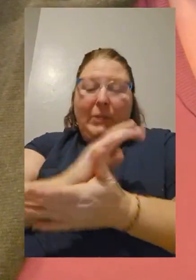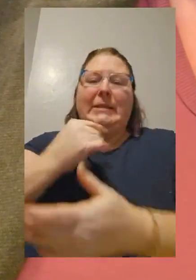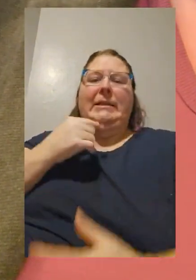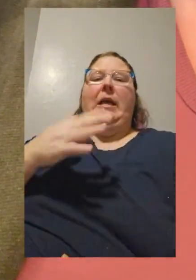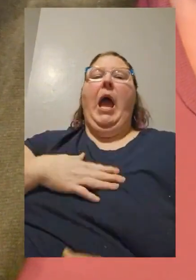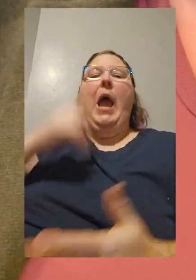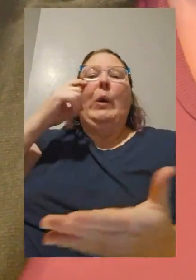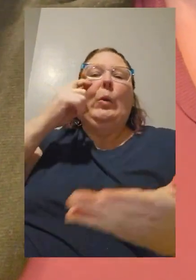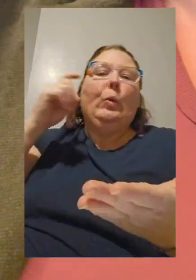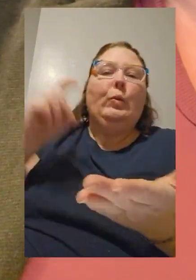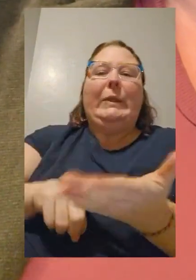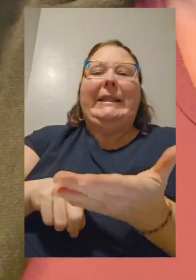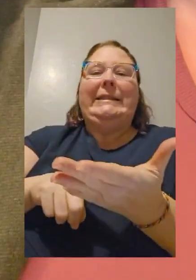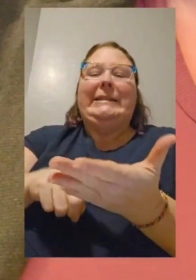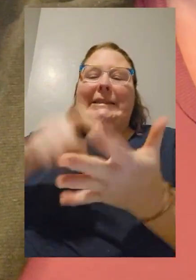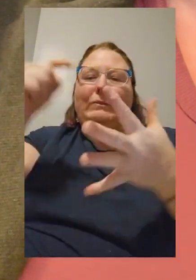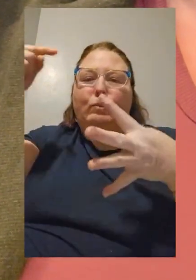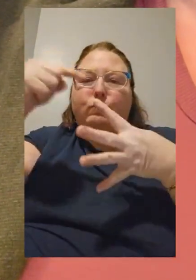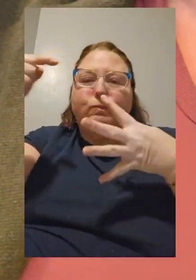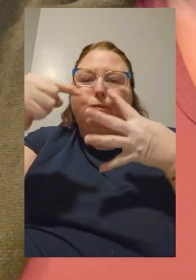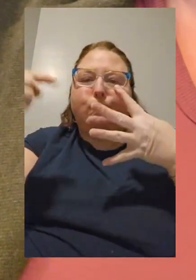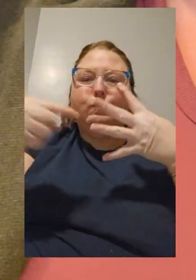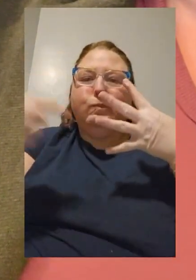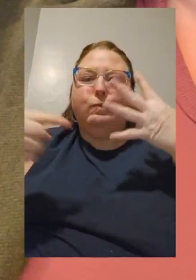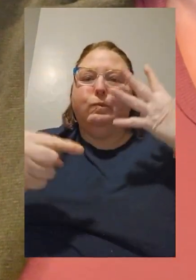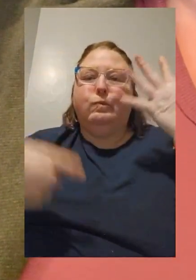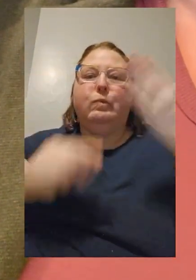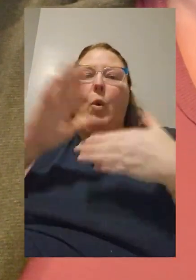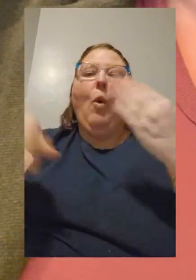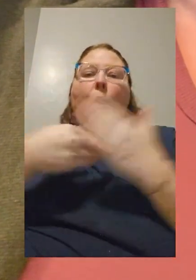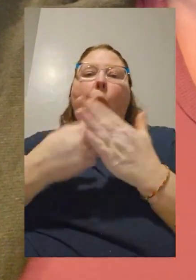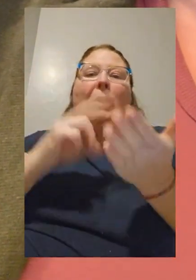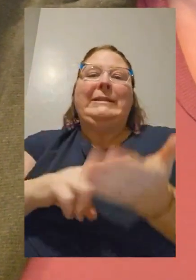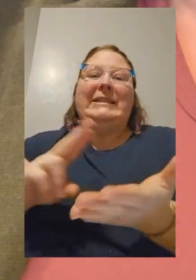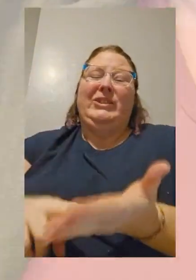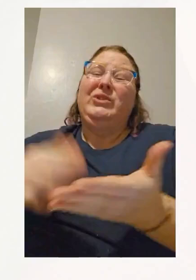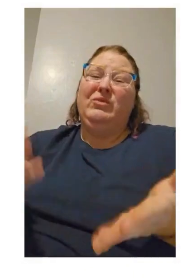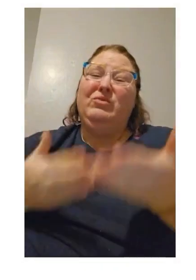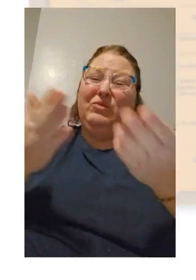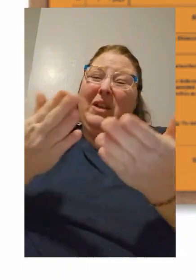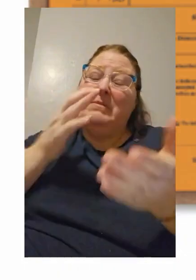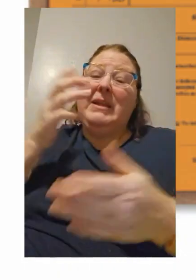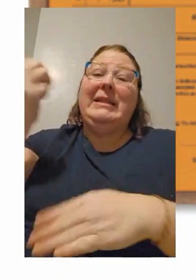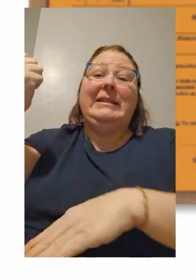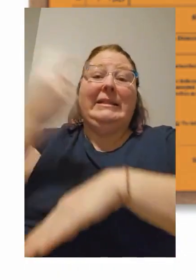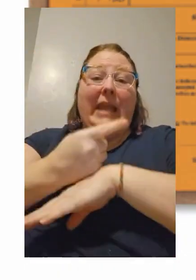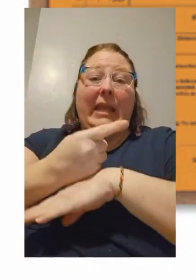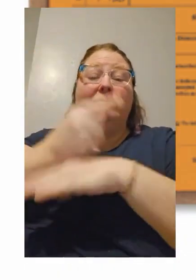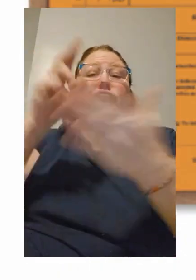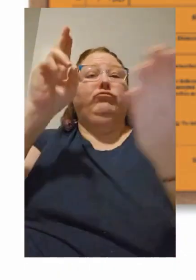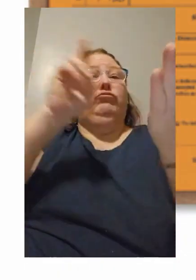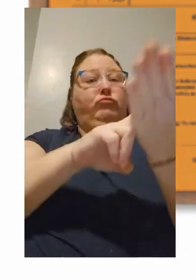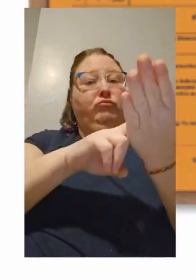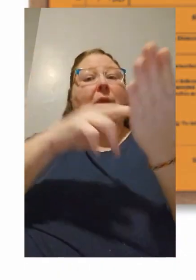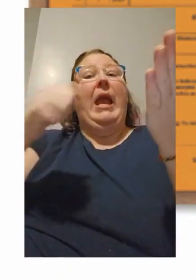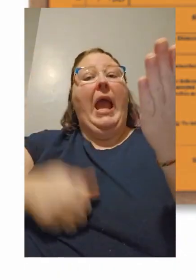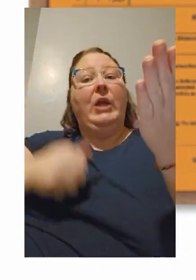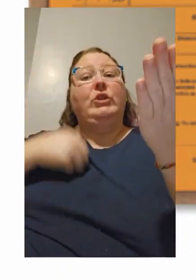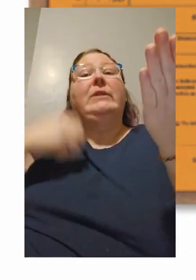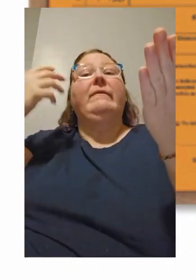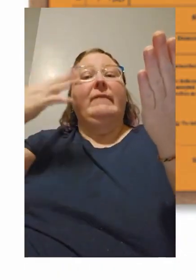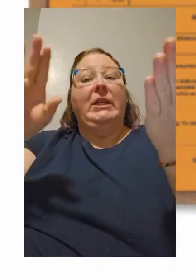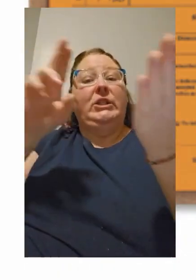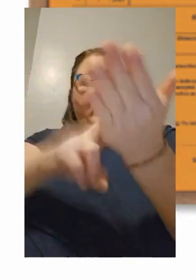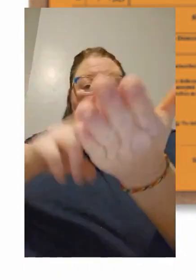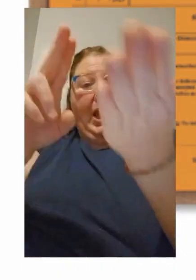this page, you're going to be signing that you witnessed every single signature on the page. So we recommend that you fill in the date and